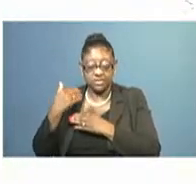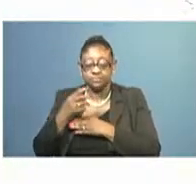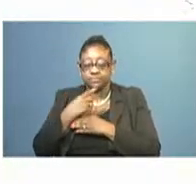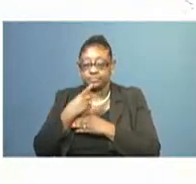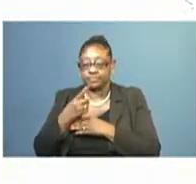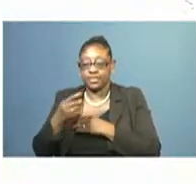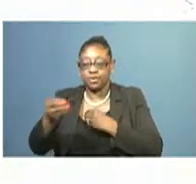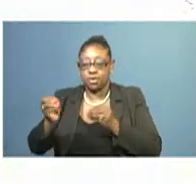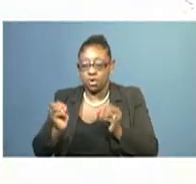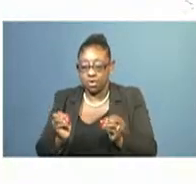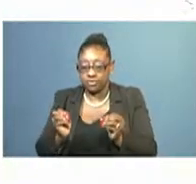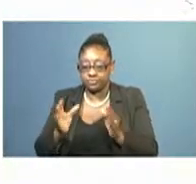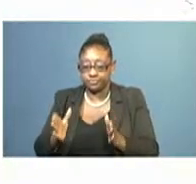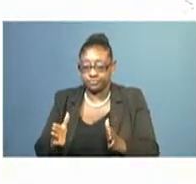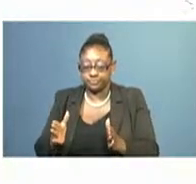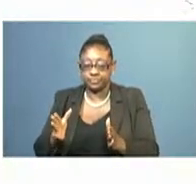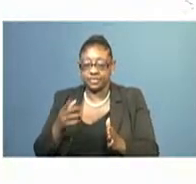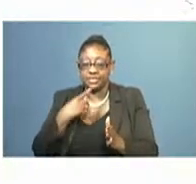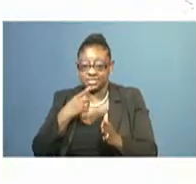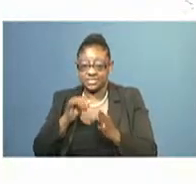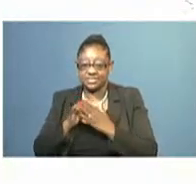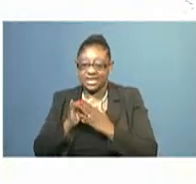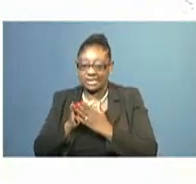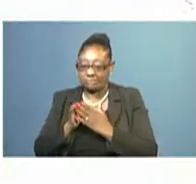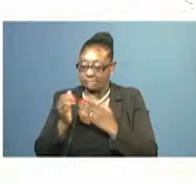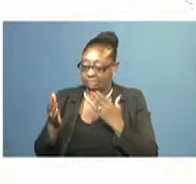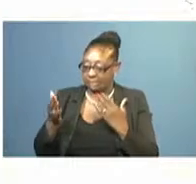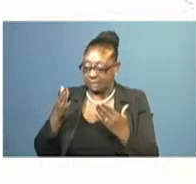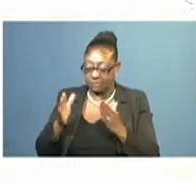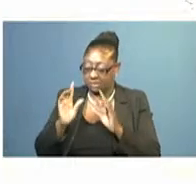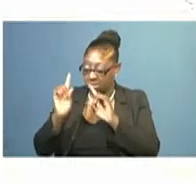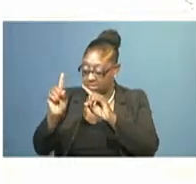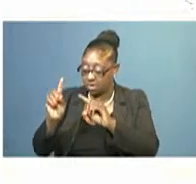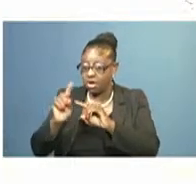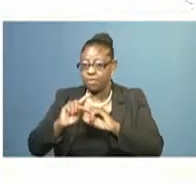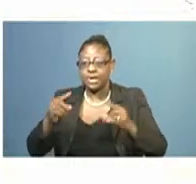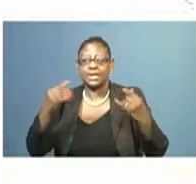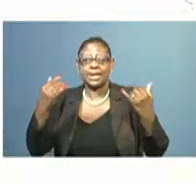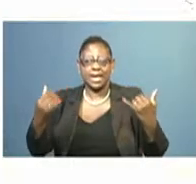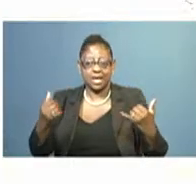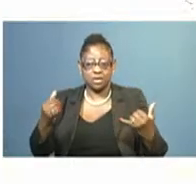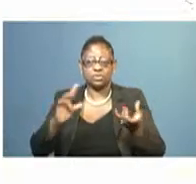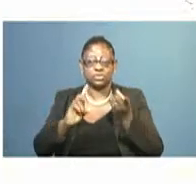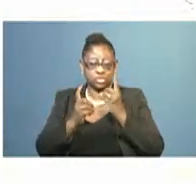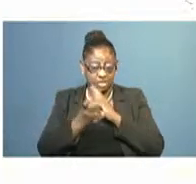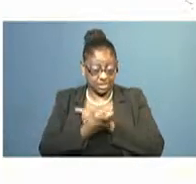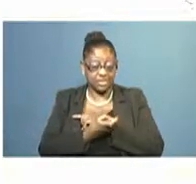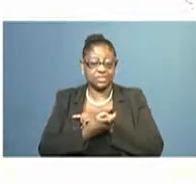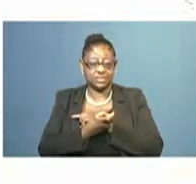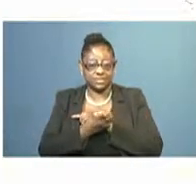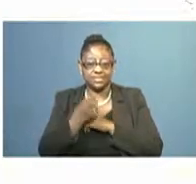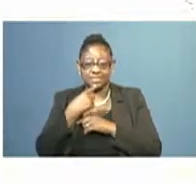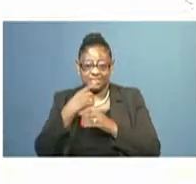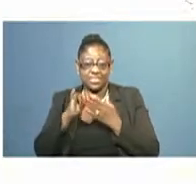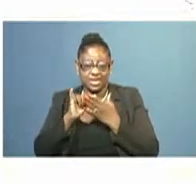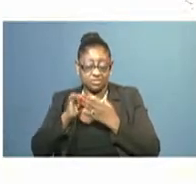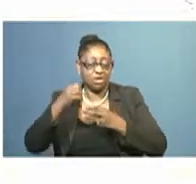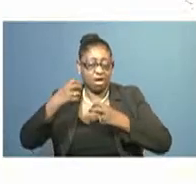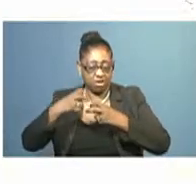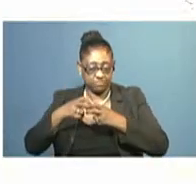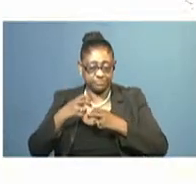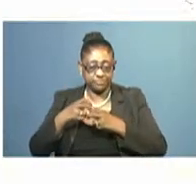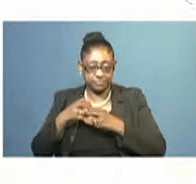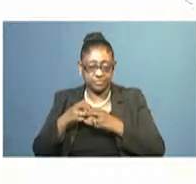to recommend the destination going forward. So it was a crutch